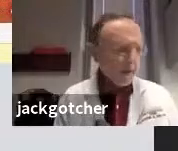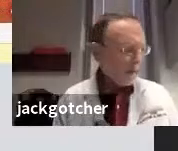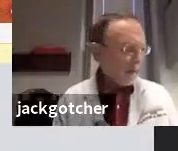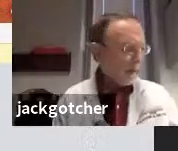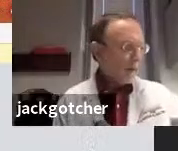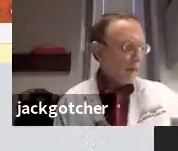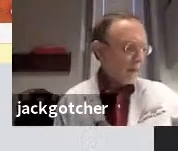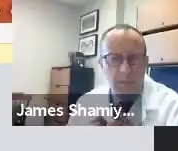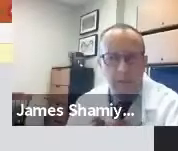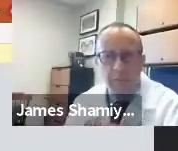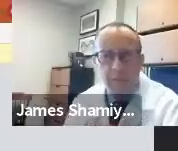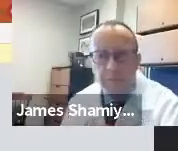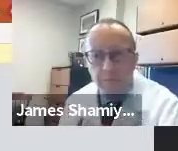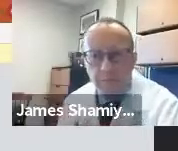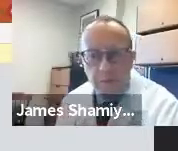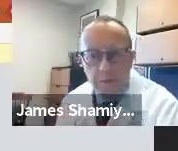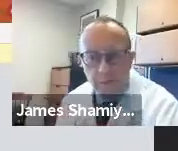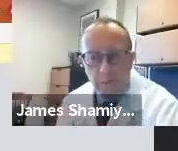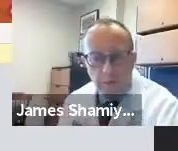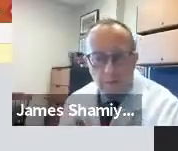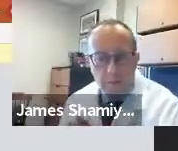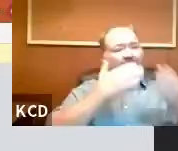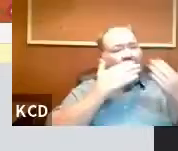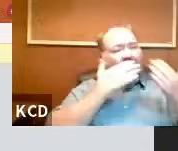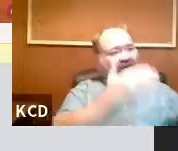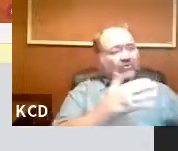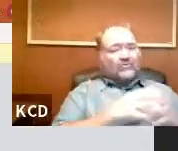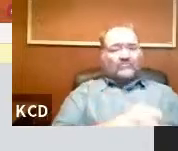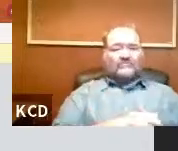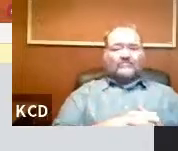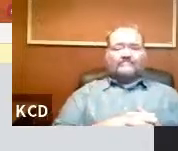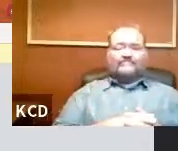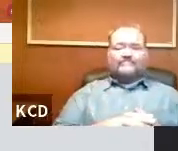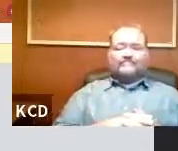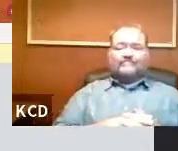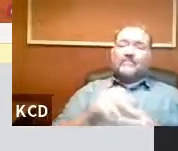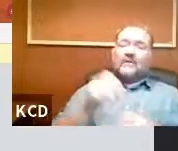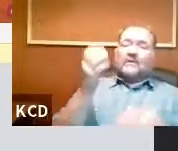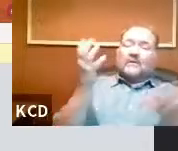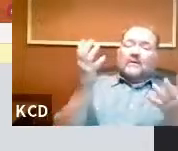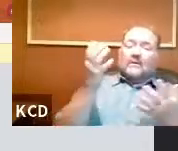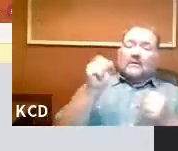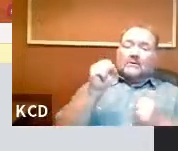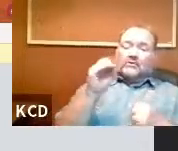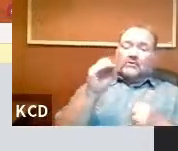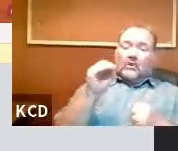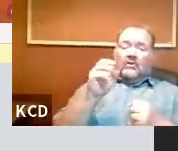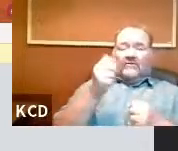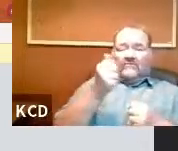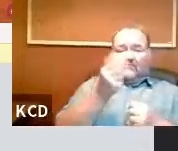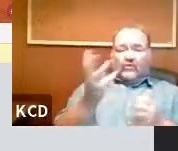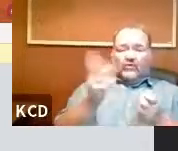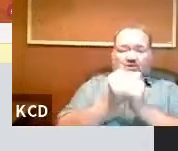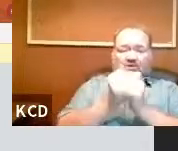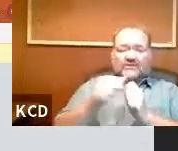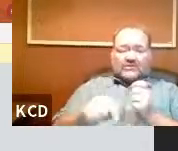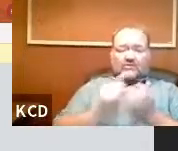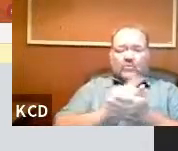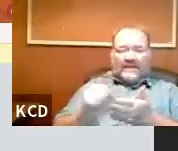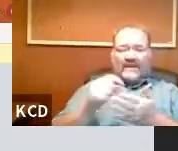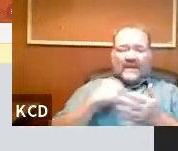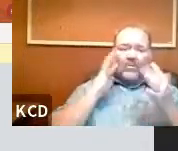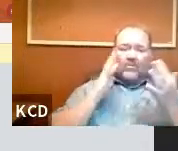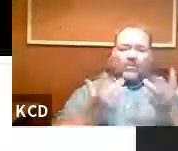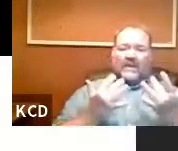have the floor. Thank you. So a few changes this week. I'll just wait till we get